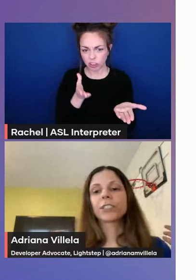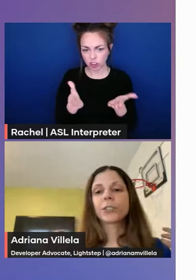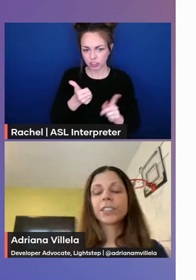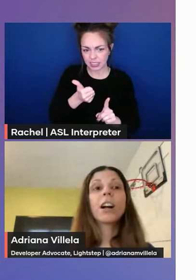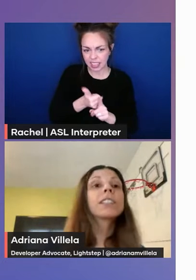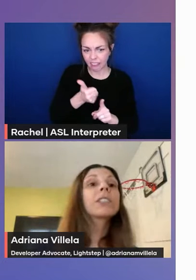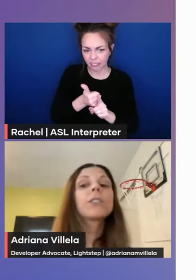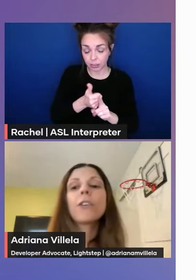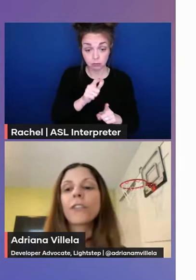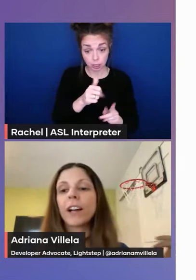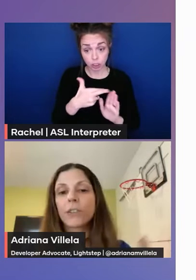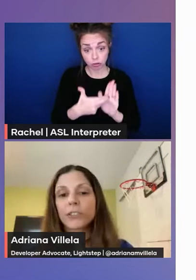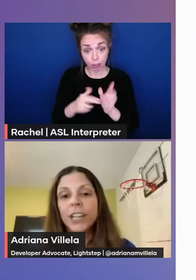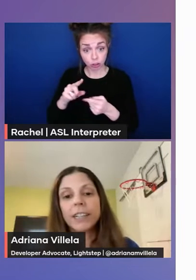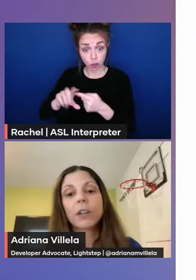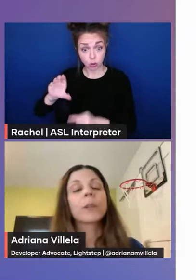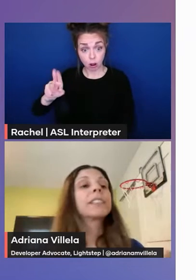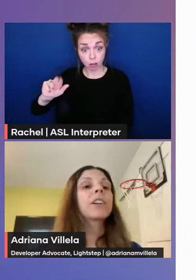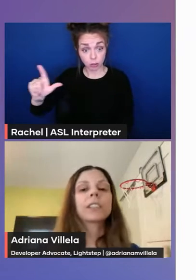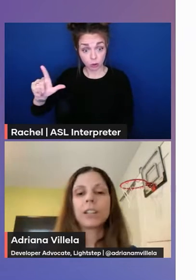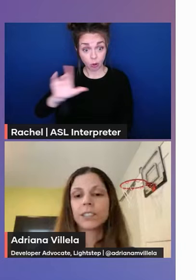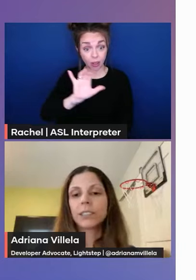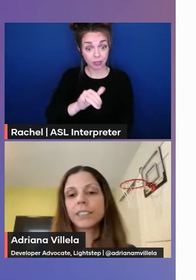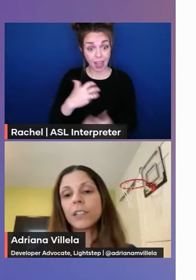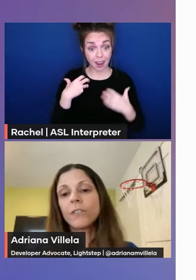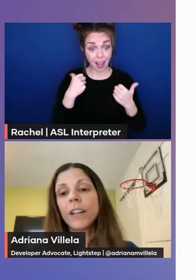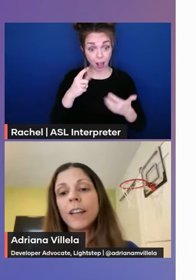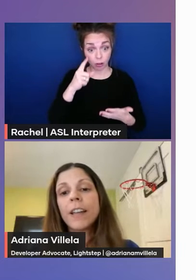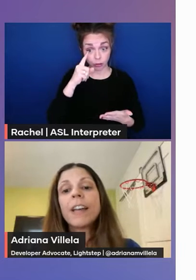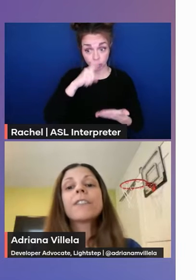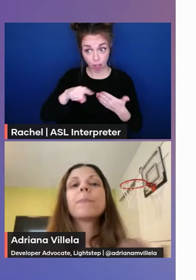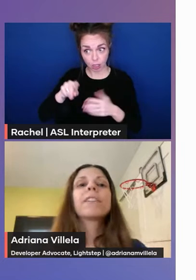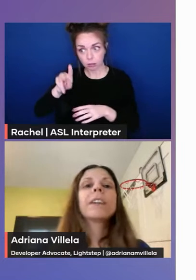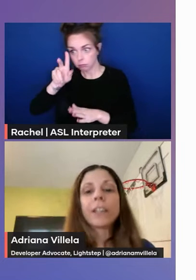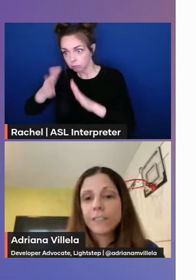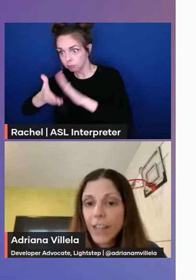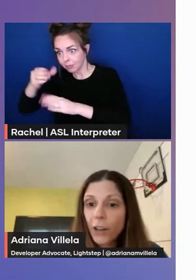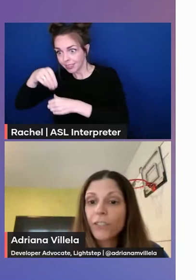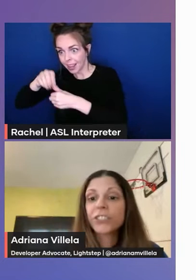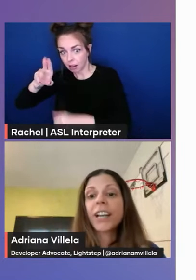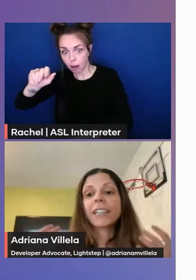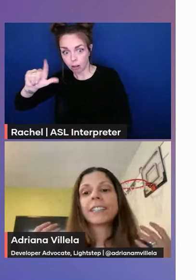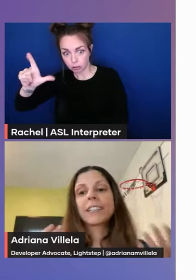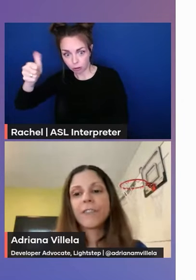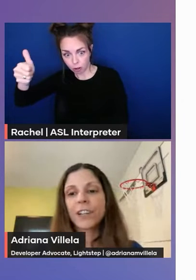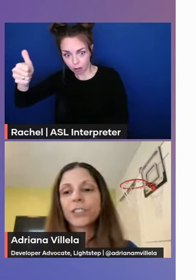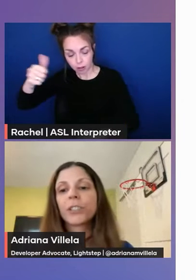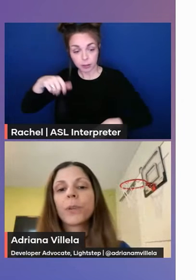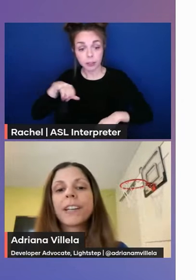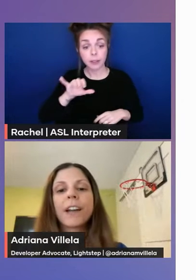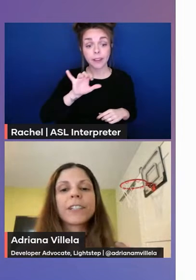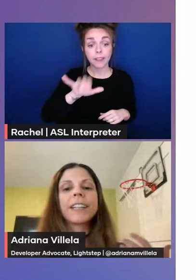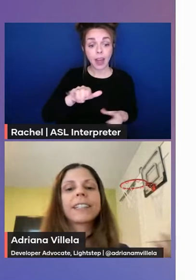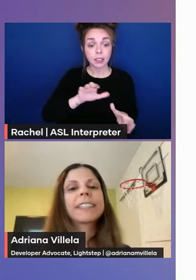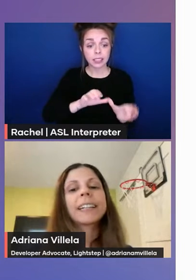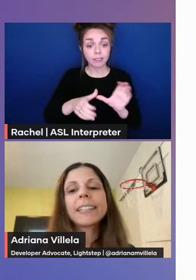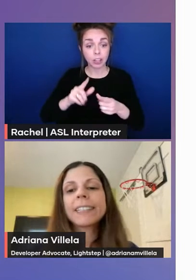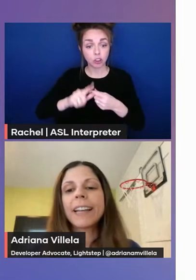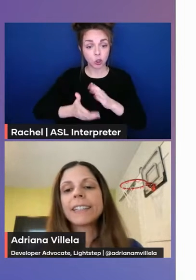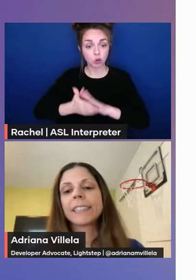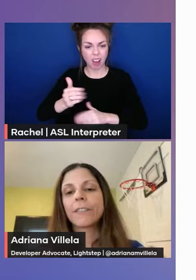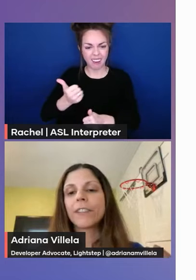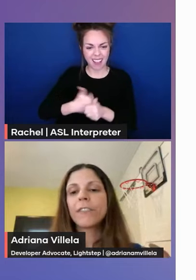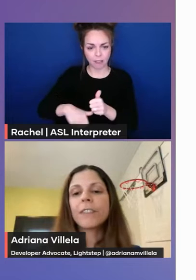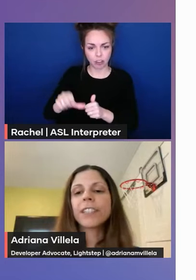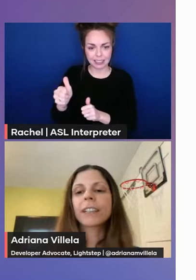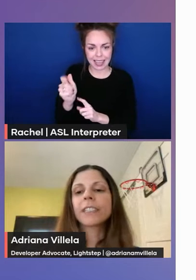is registered to Consul, the health check runs on Consul itself. The above health check is configured to run every 10 seconds